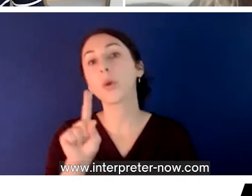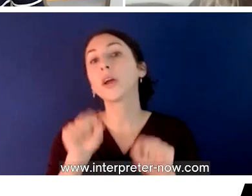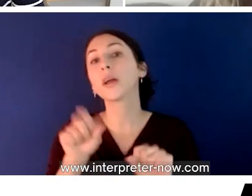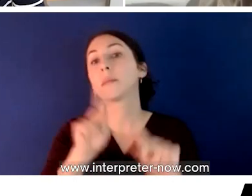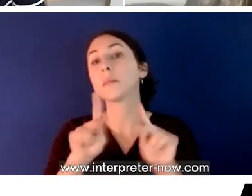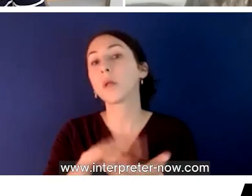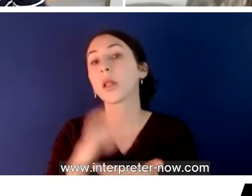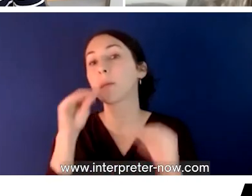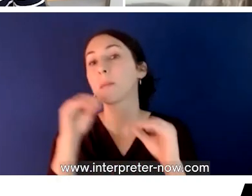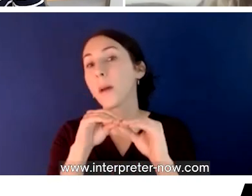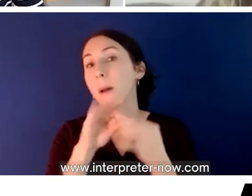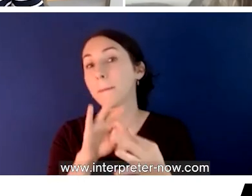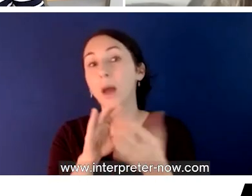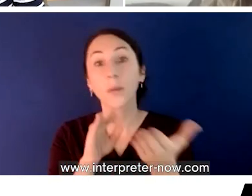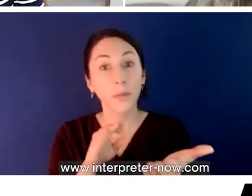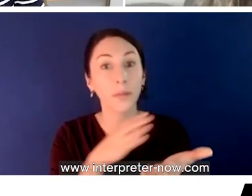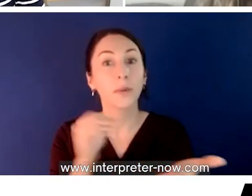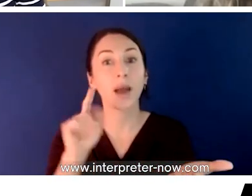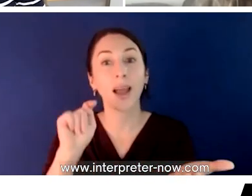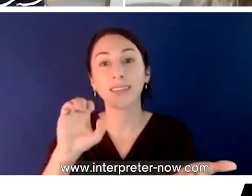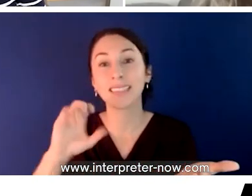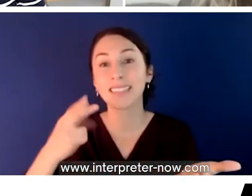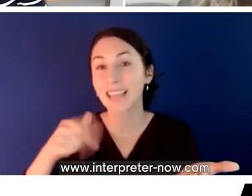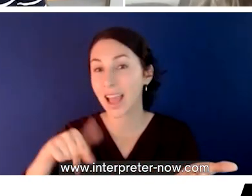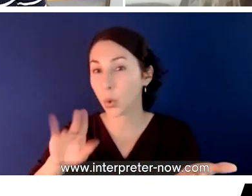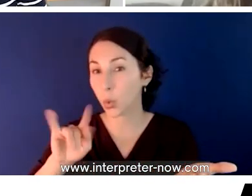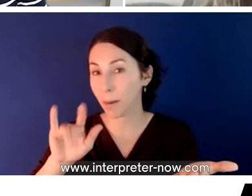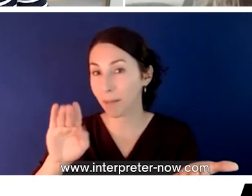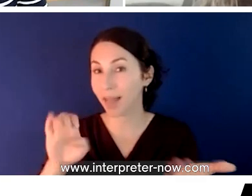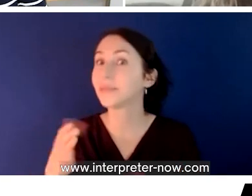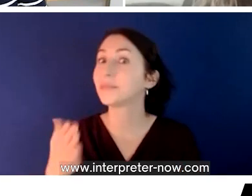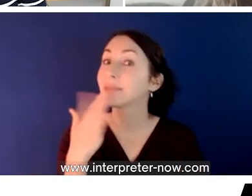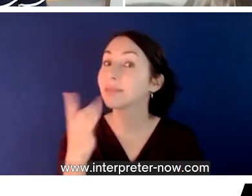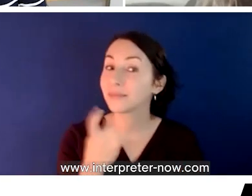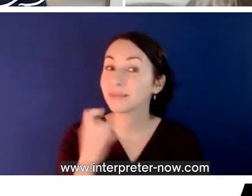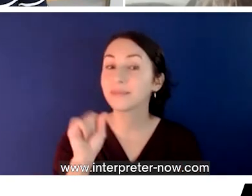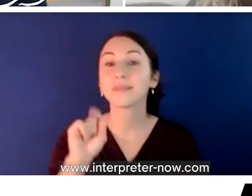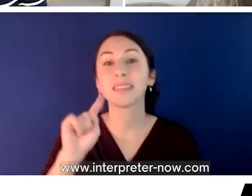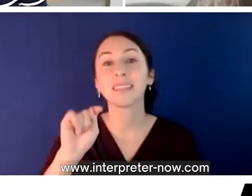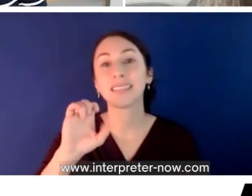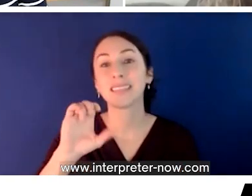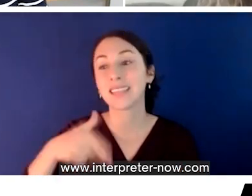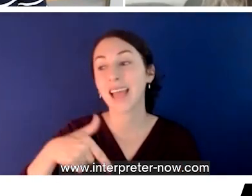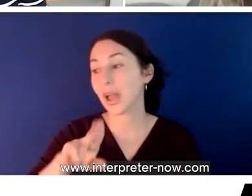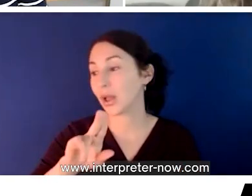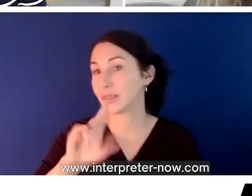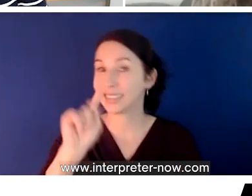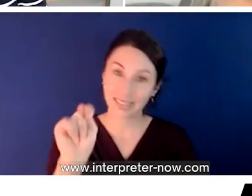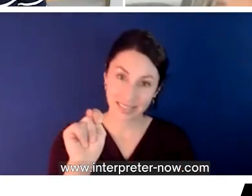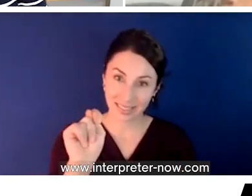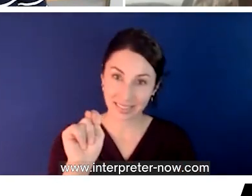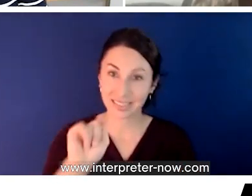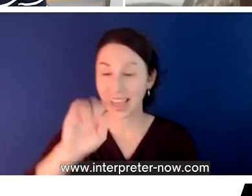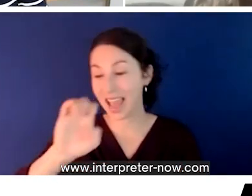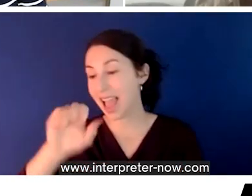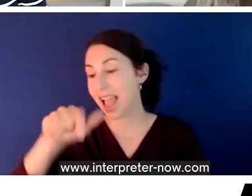more about you and tEQuitable? Yeah, thanks for asking. So tEQuitable.com. So it's T and then the